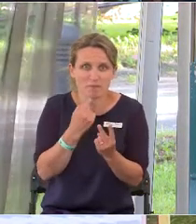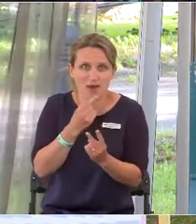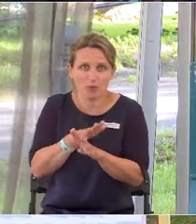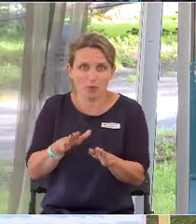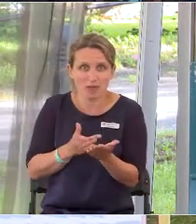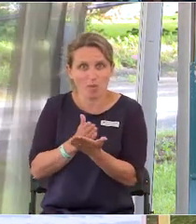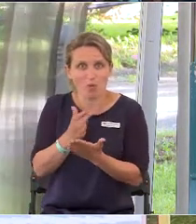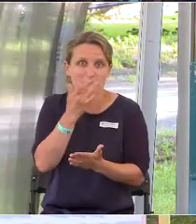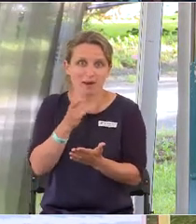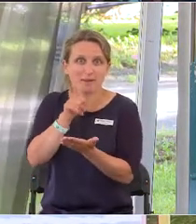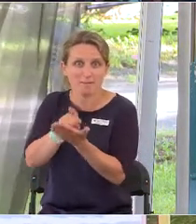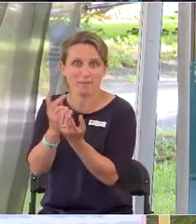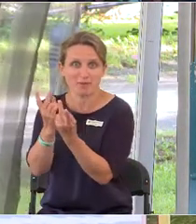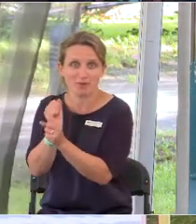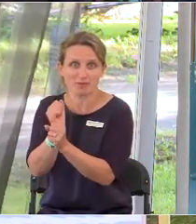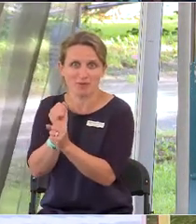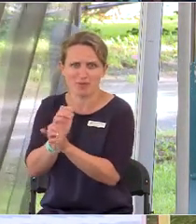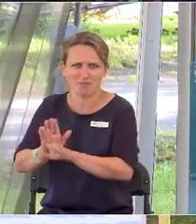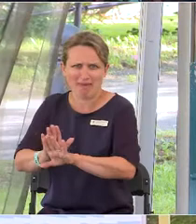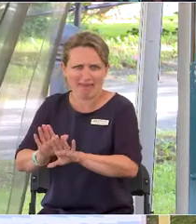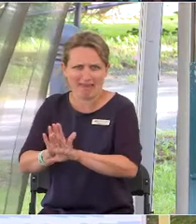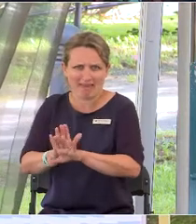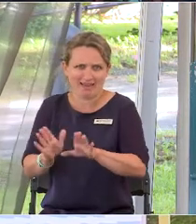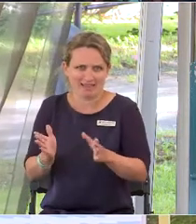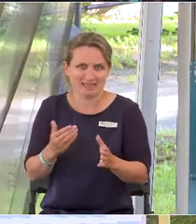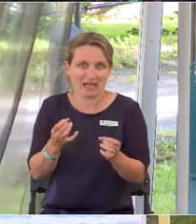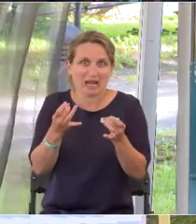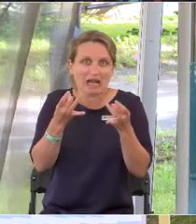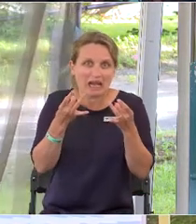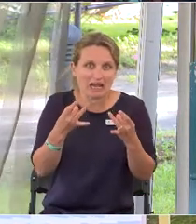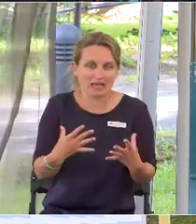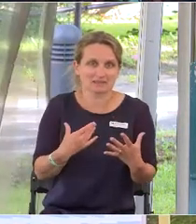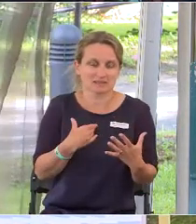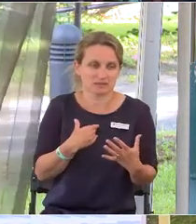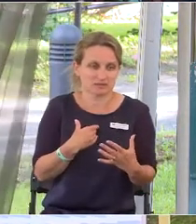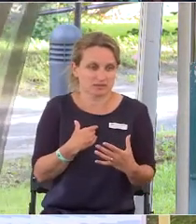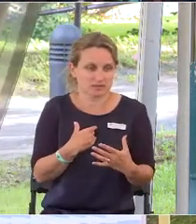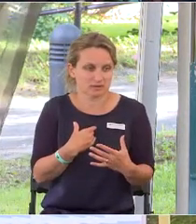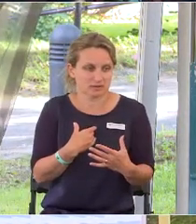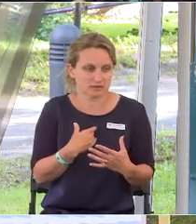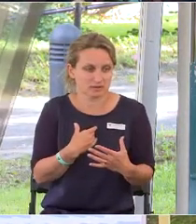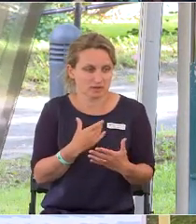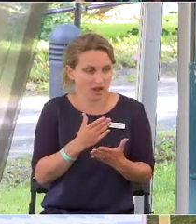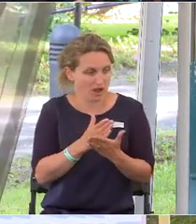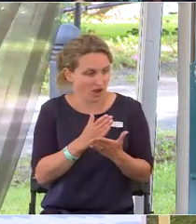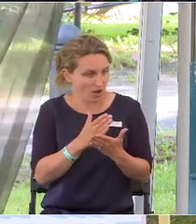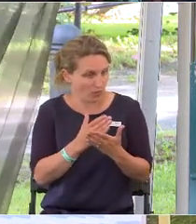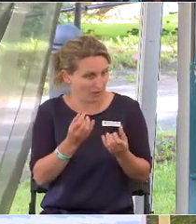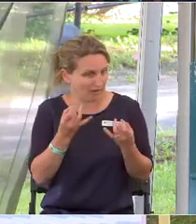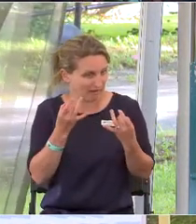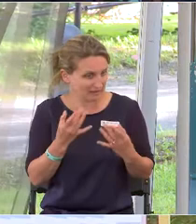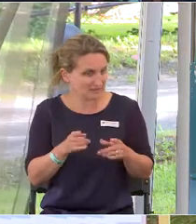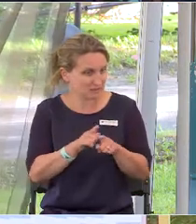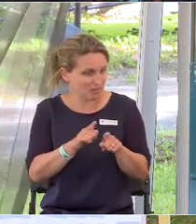this organization, and depending on what it's doing. Is it also easier to lose trust in the